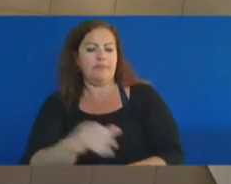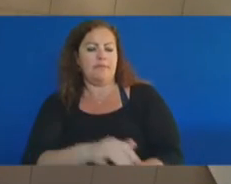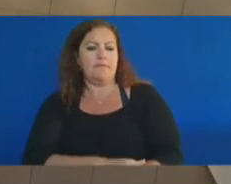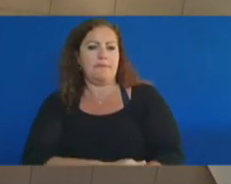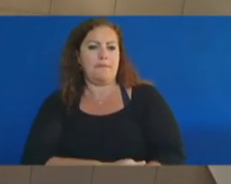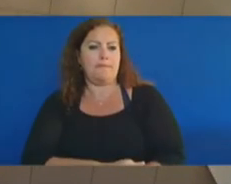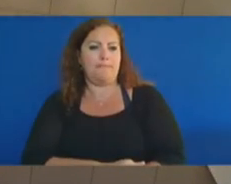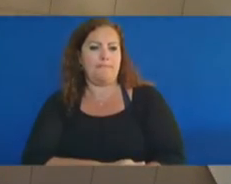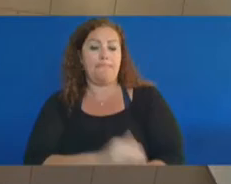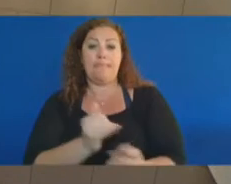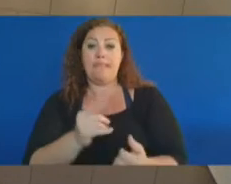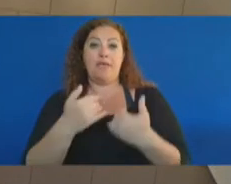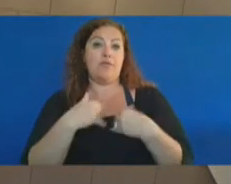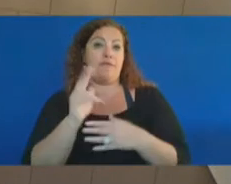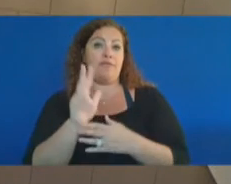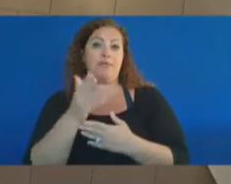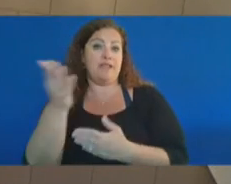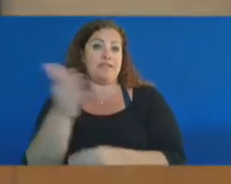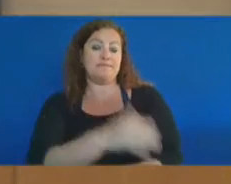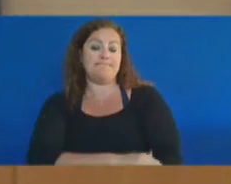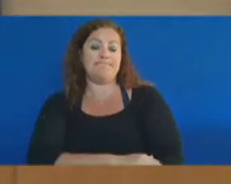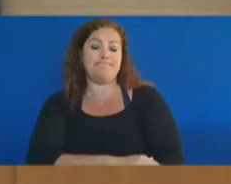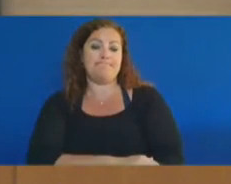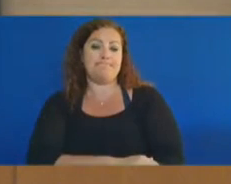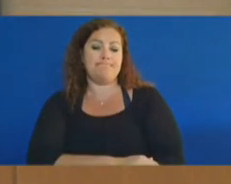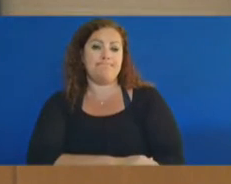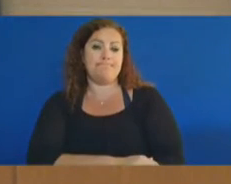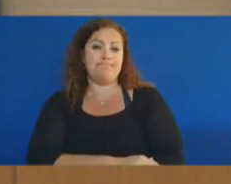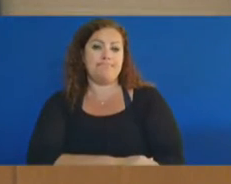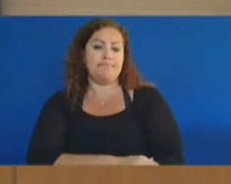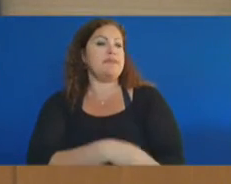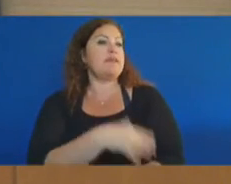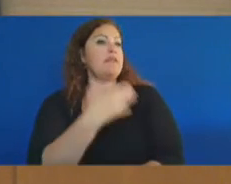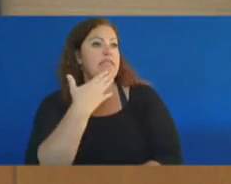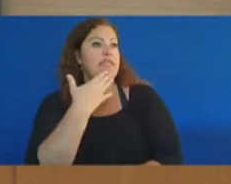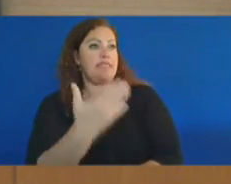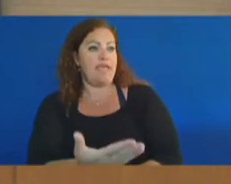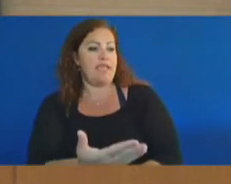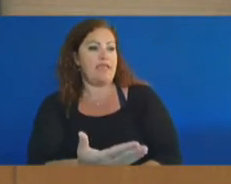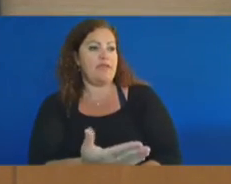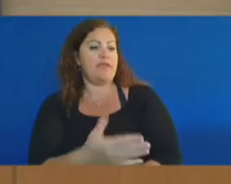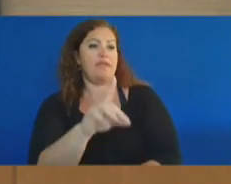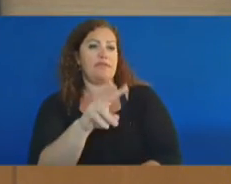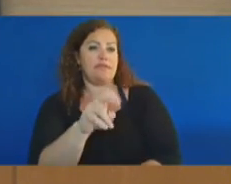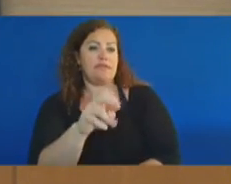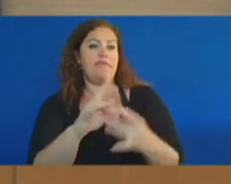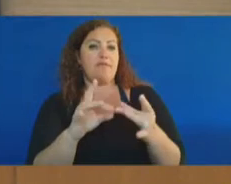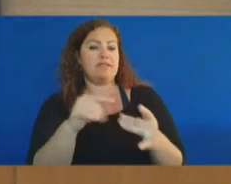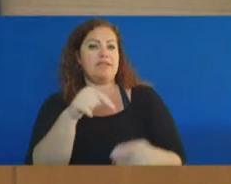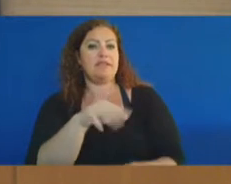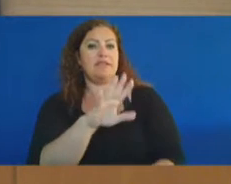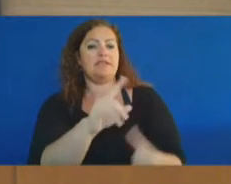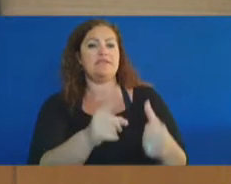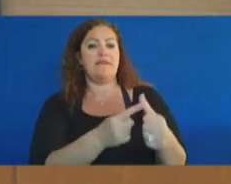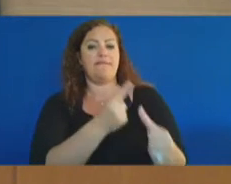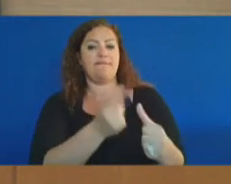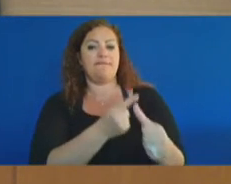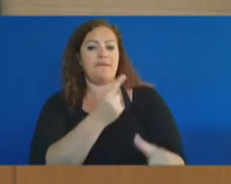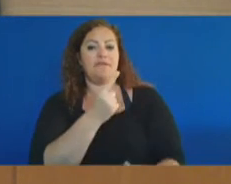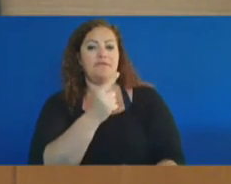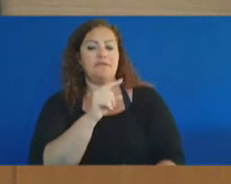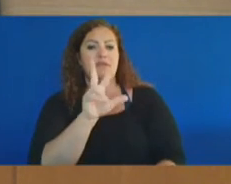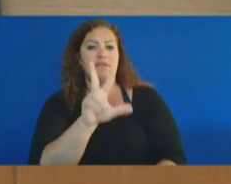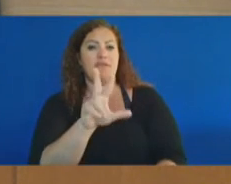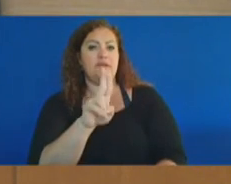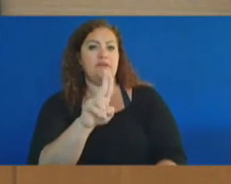guess now you have 3 minutes thank you thank you as Dave mentioned this is the first of three udio text